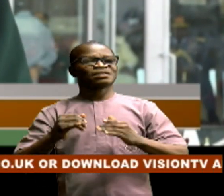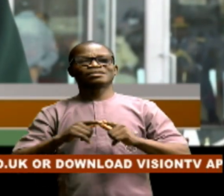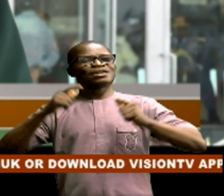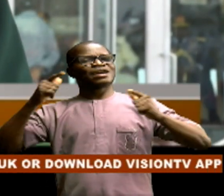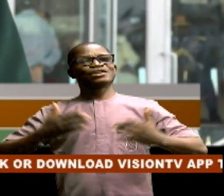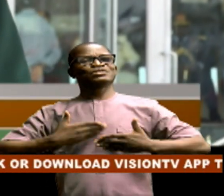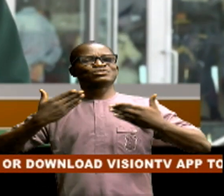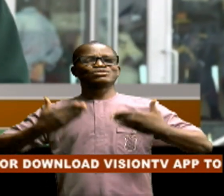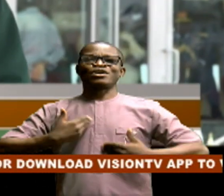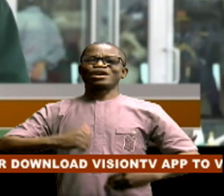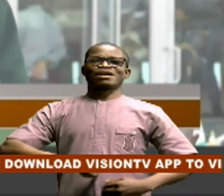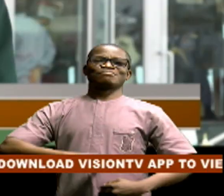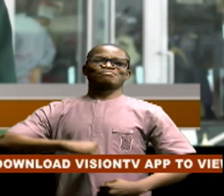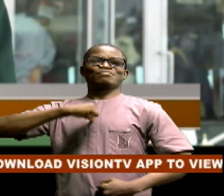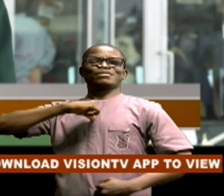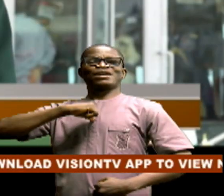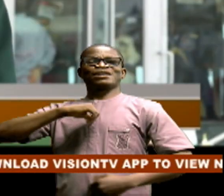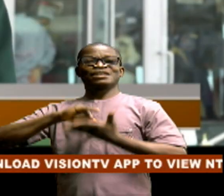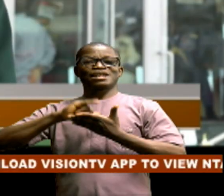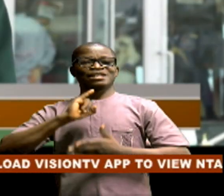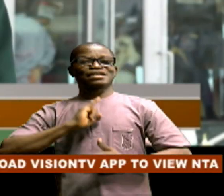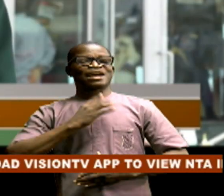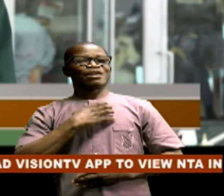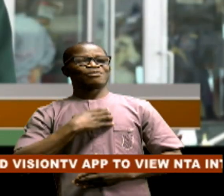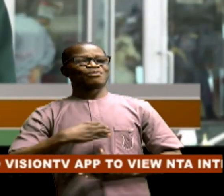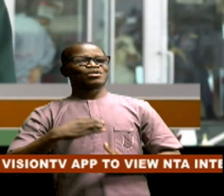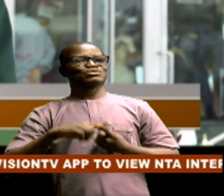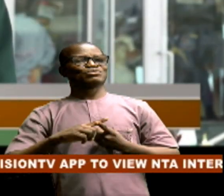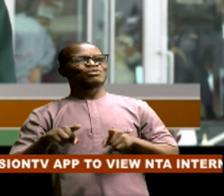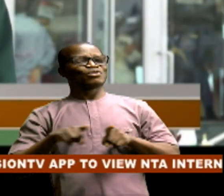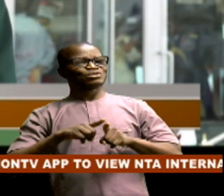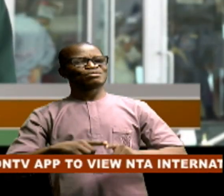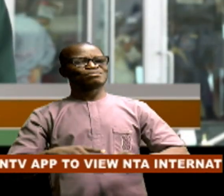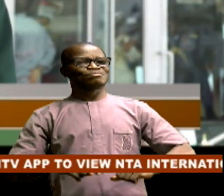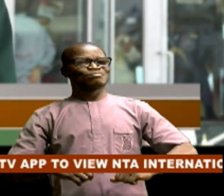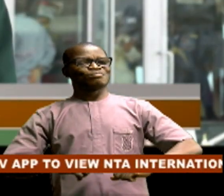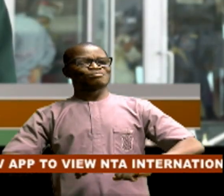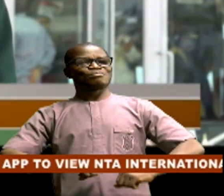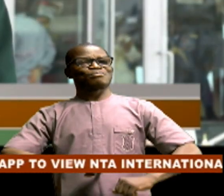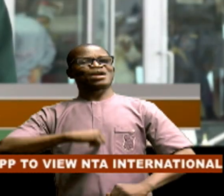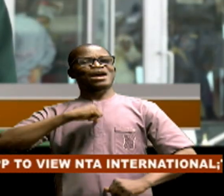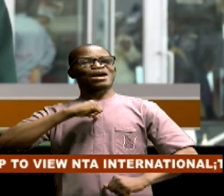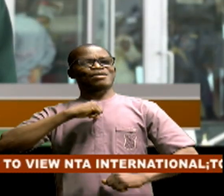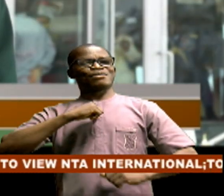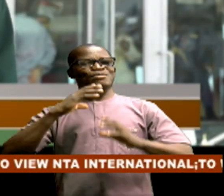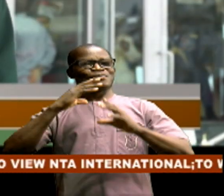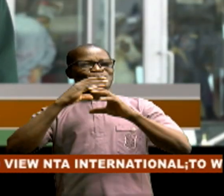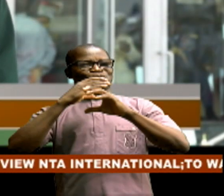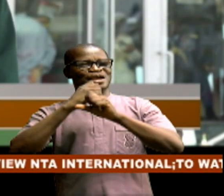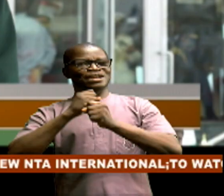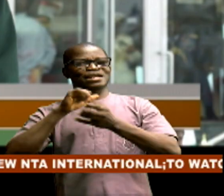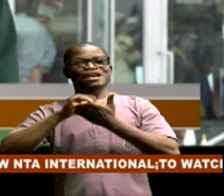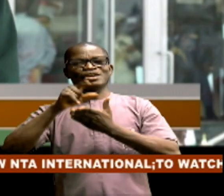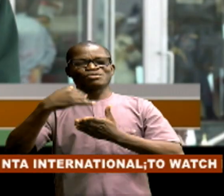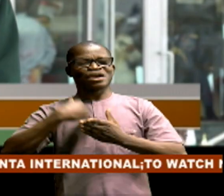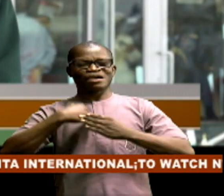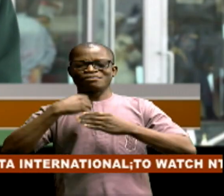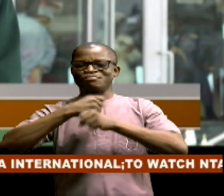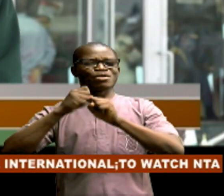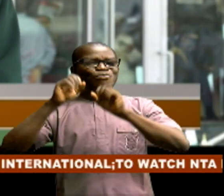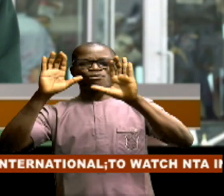and pride that I wish to also proudly highlight that we have made remarkable